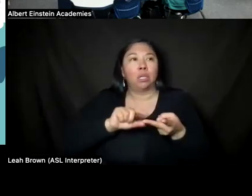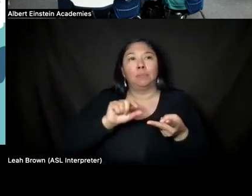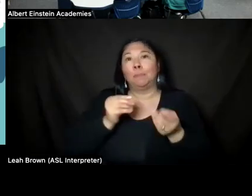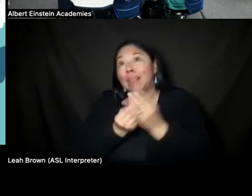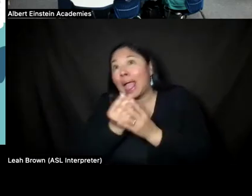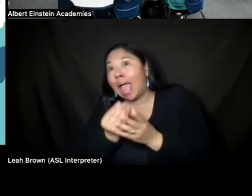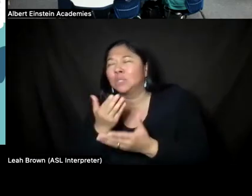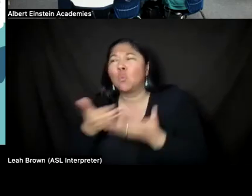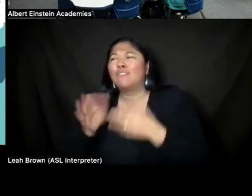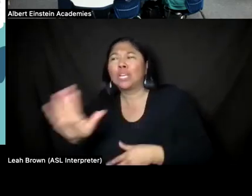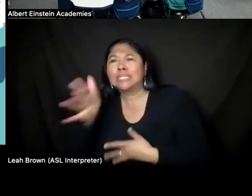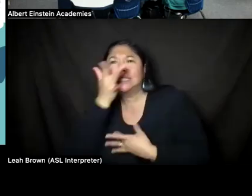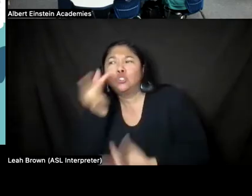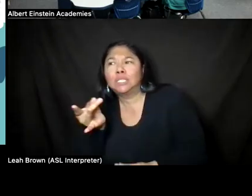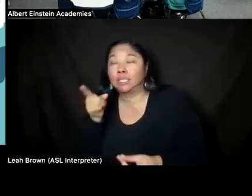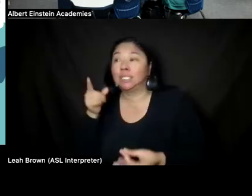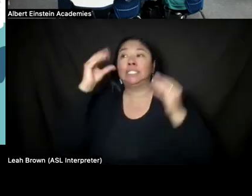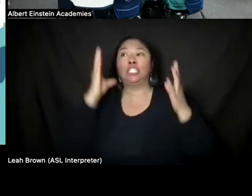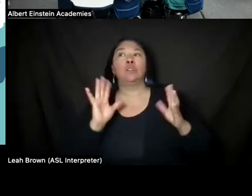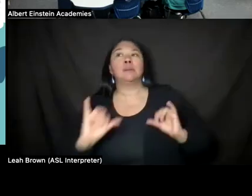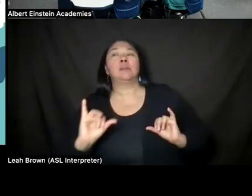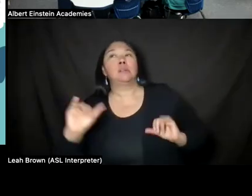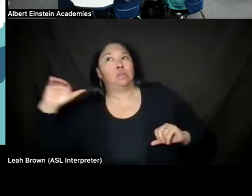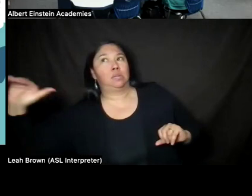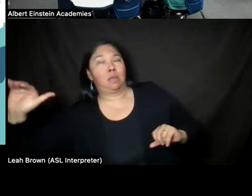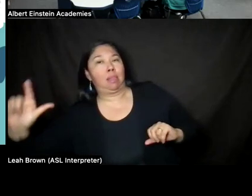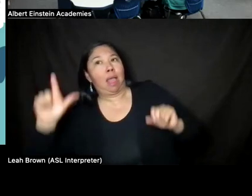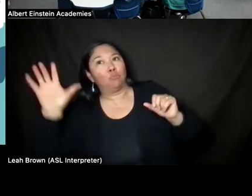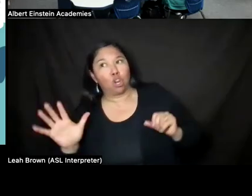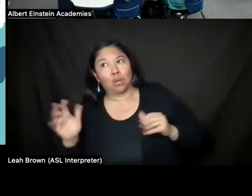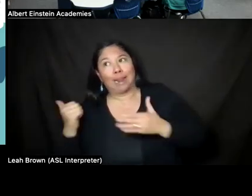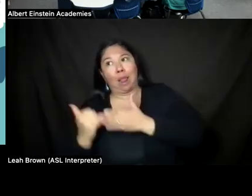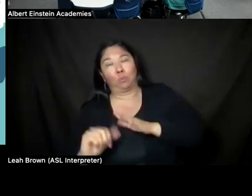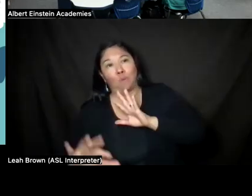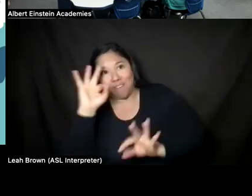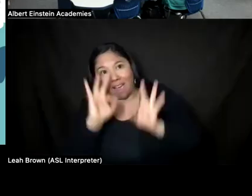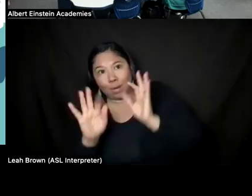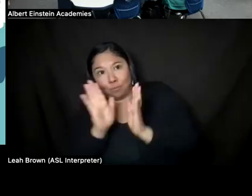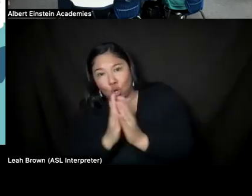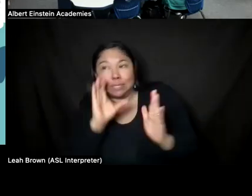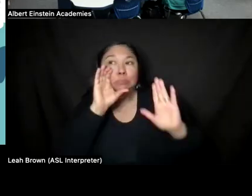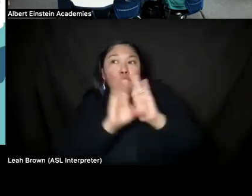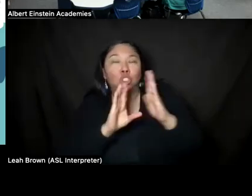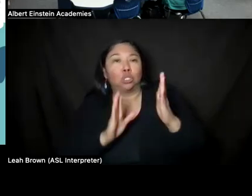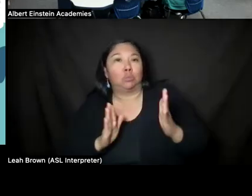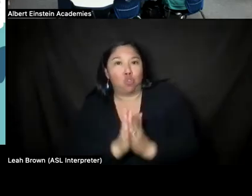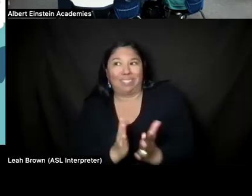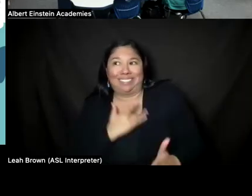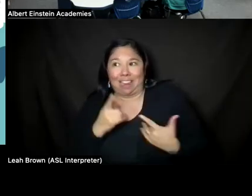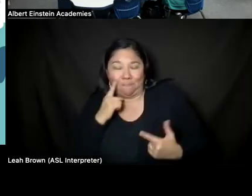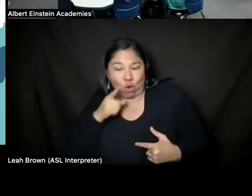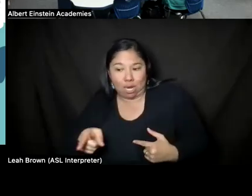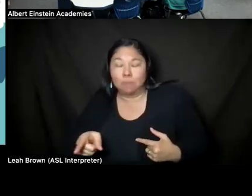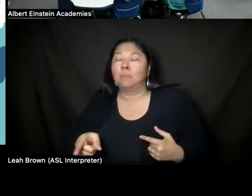like little things like that. And then she can team up with the librarian to find some picture books that are exciting for him, as opposed